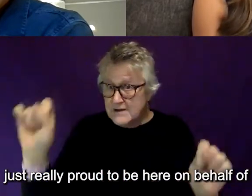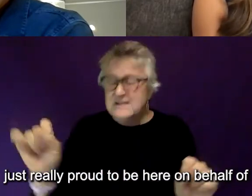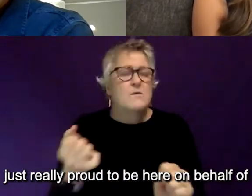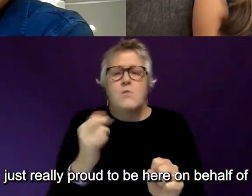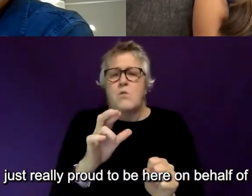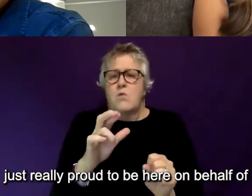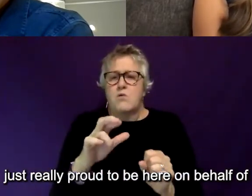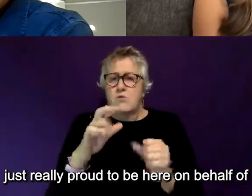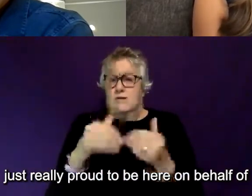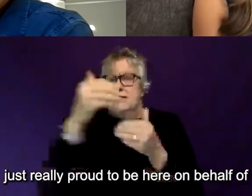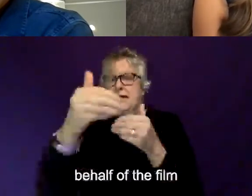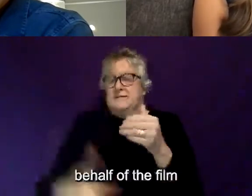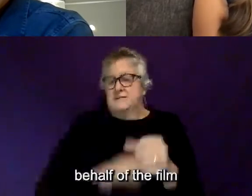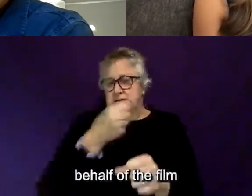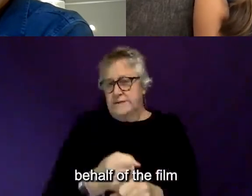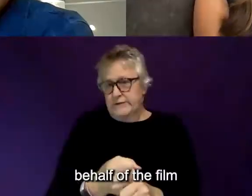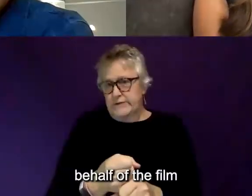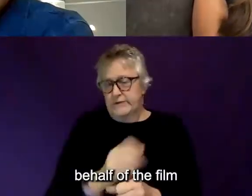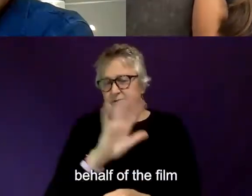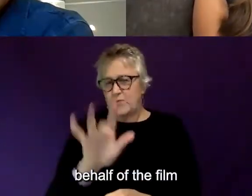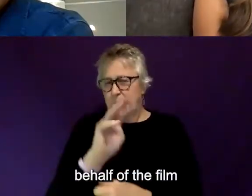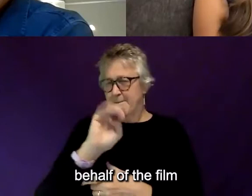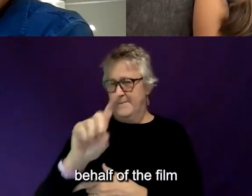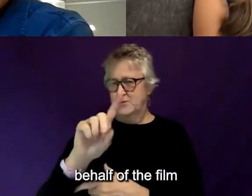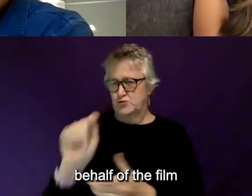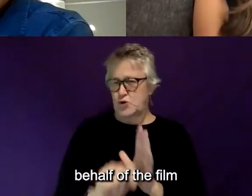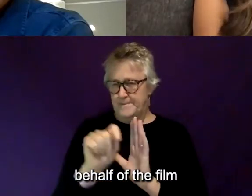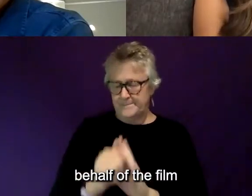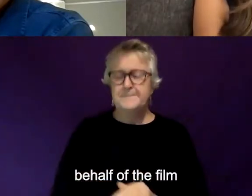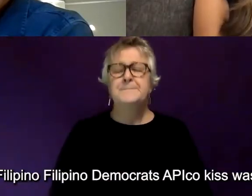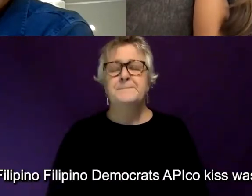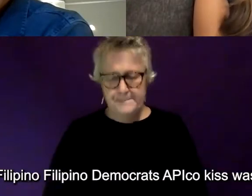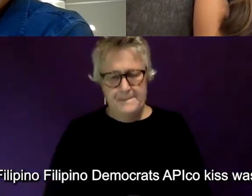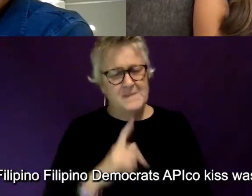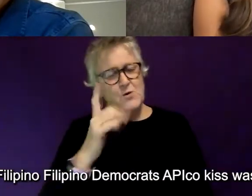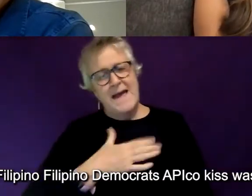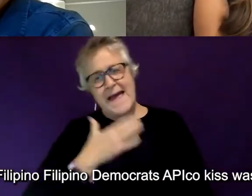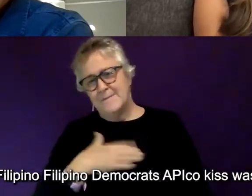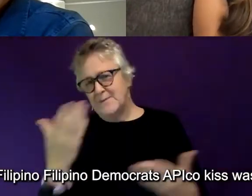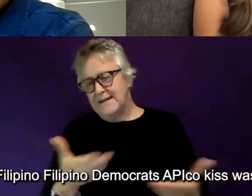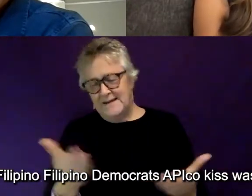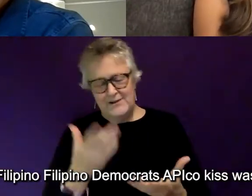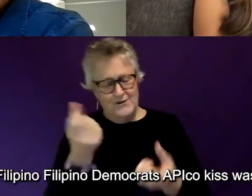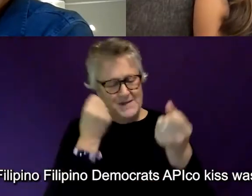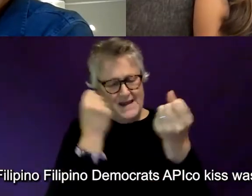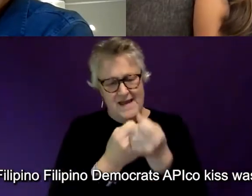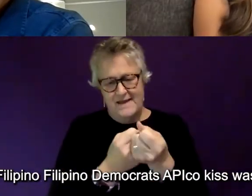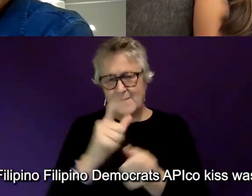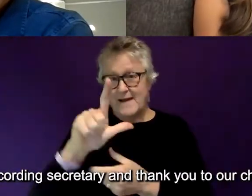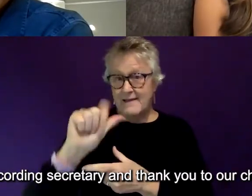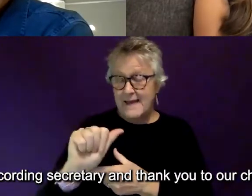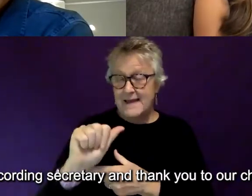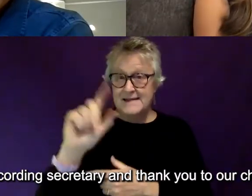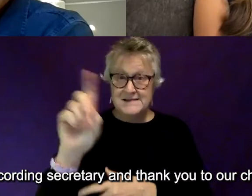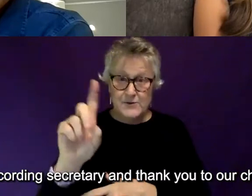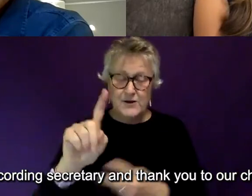just really proud to be here on behalf of the Filipino-American LA Democrats and on behalf of the API caucus,